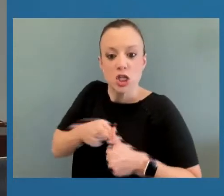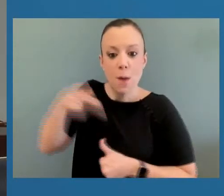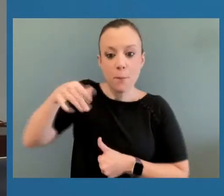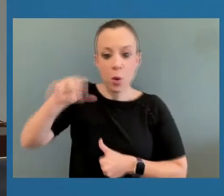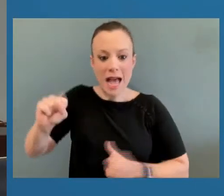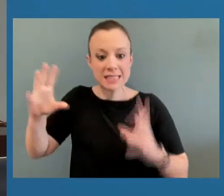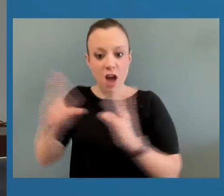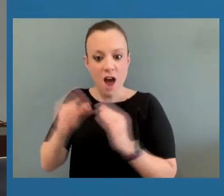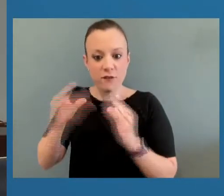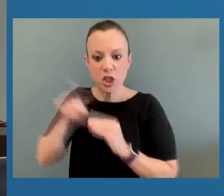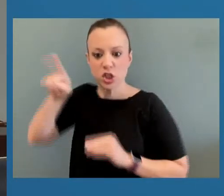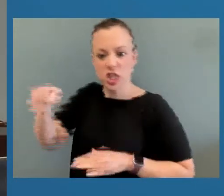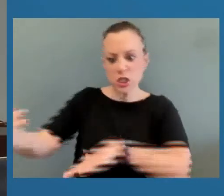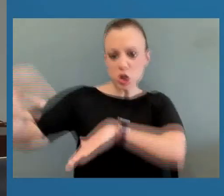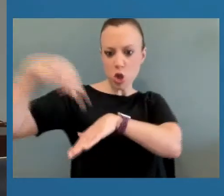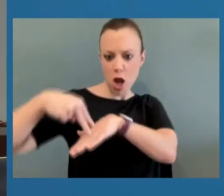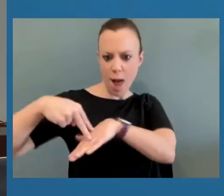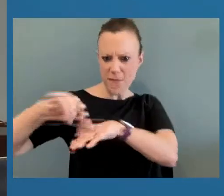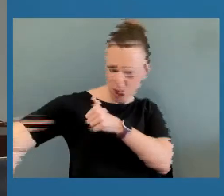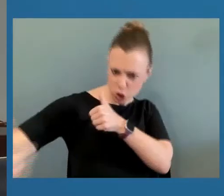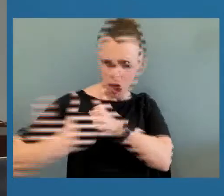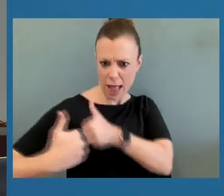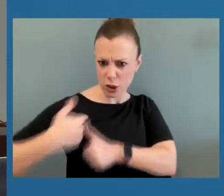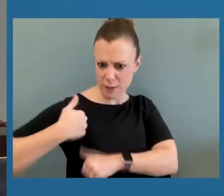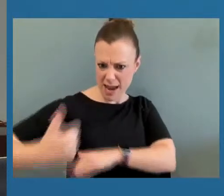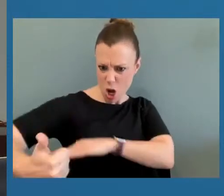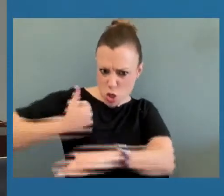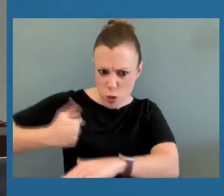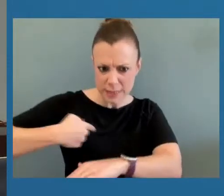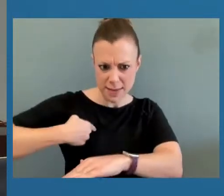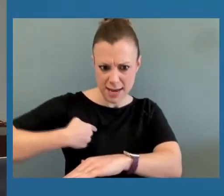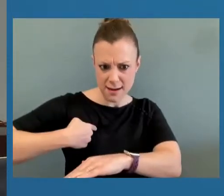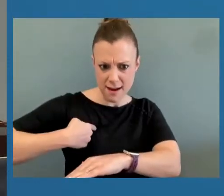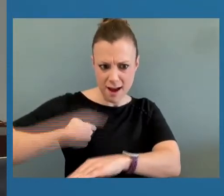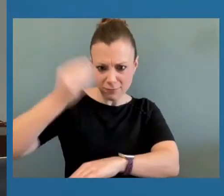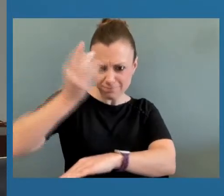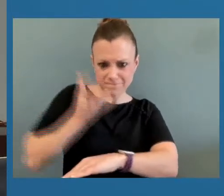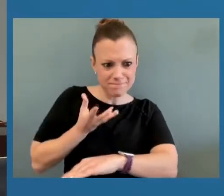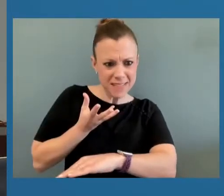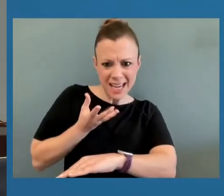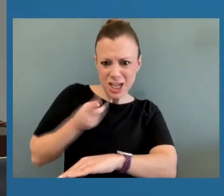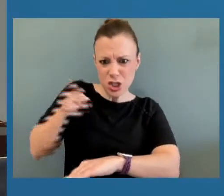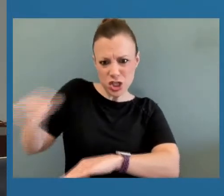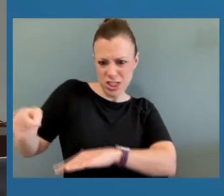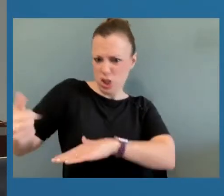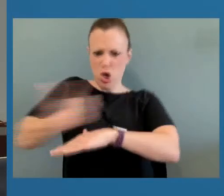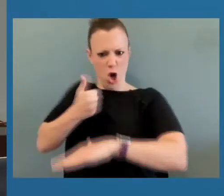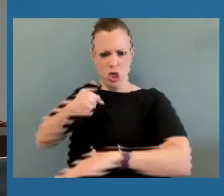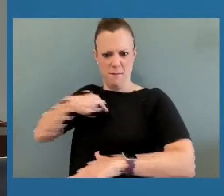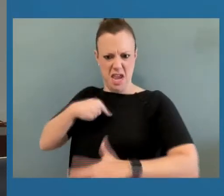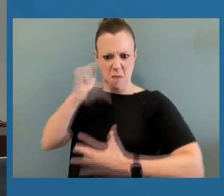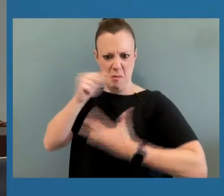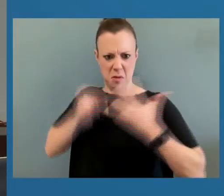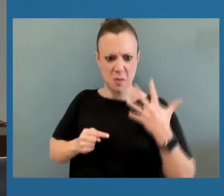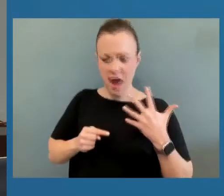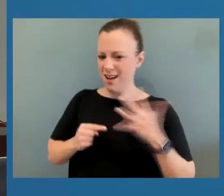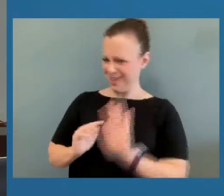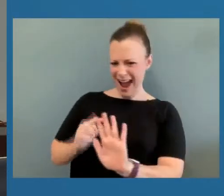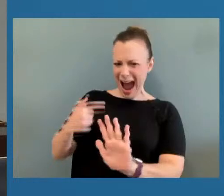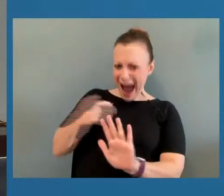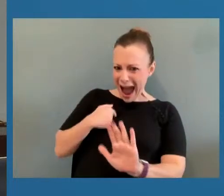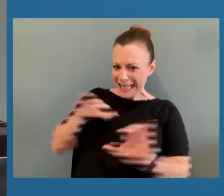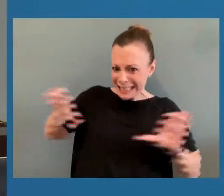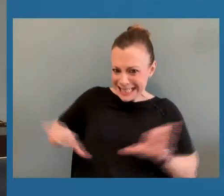directly, accusing me of saying that she's charging me, which infers that I've committed a